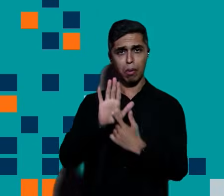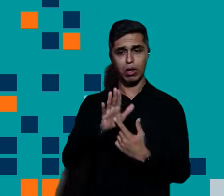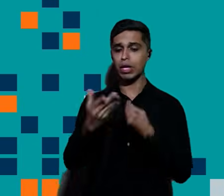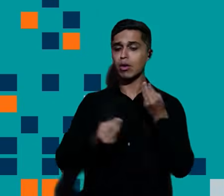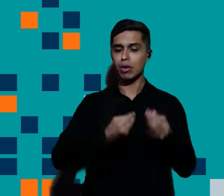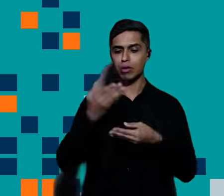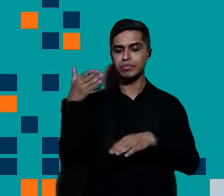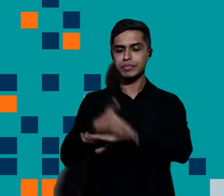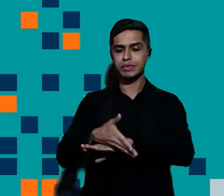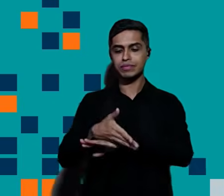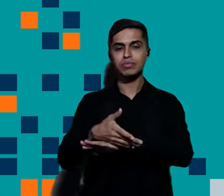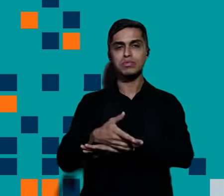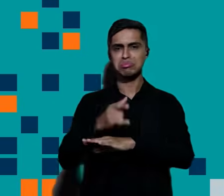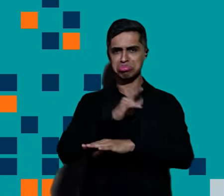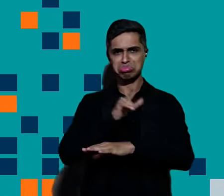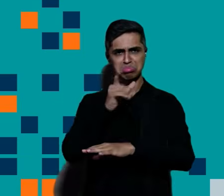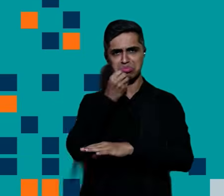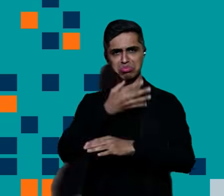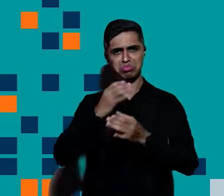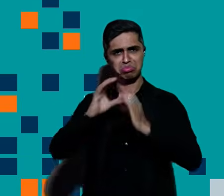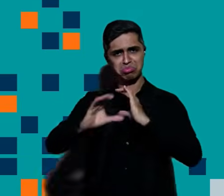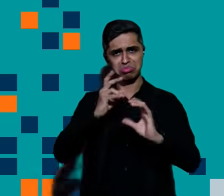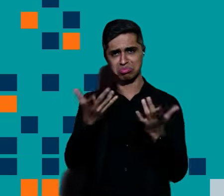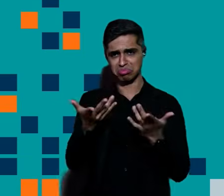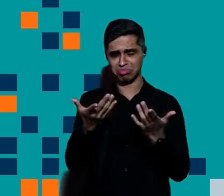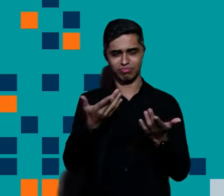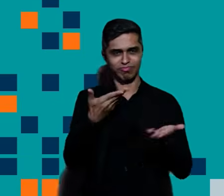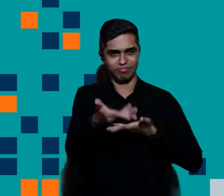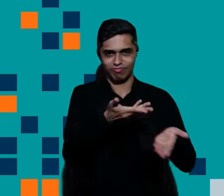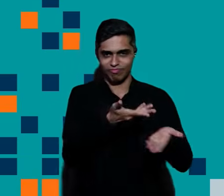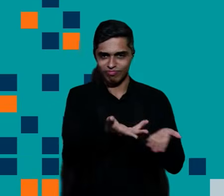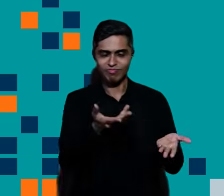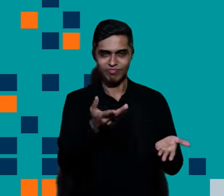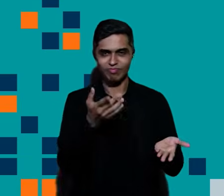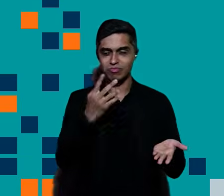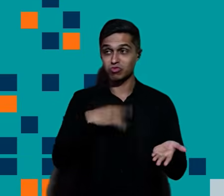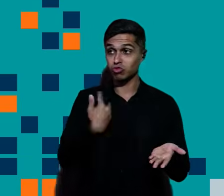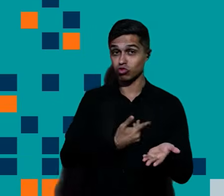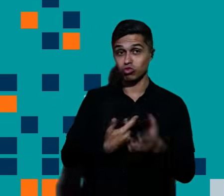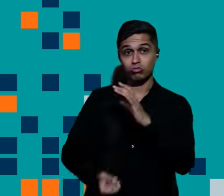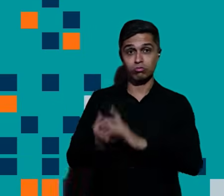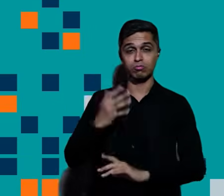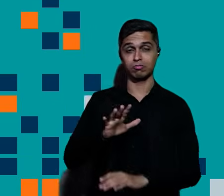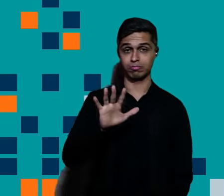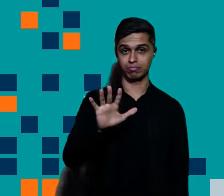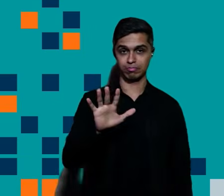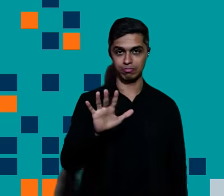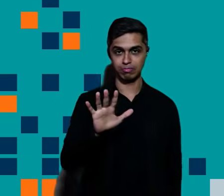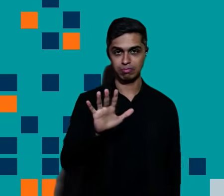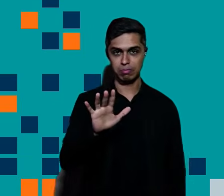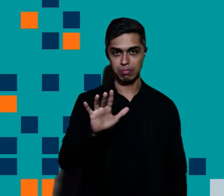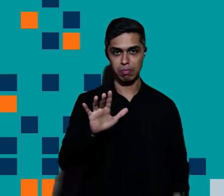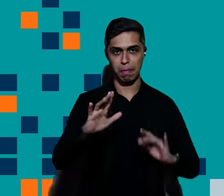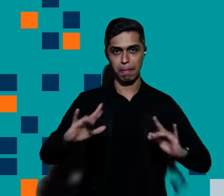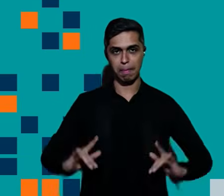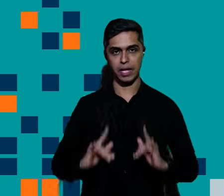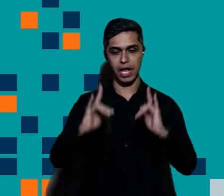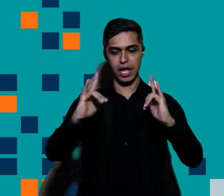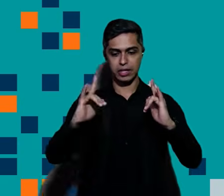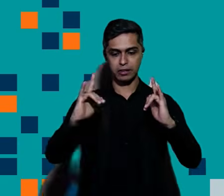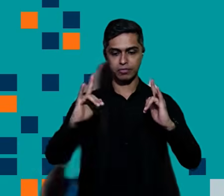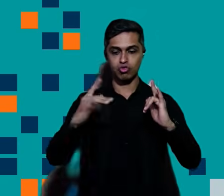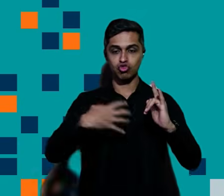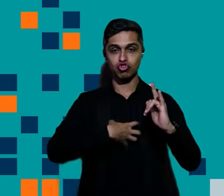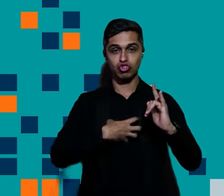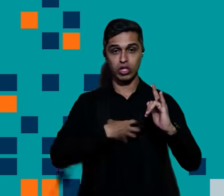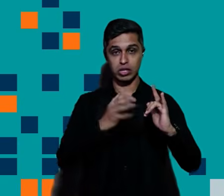what we did is, you can see the building at the top, we added this curved building, this new programmatic element. But you'll see from the parking